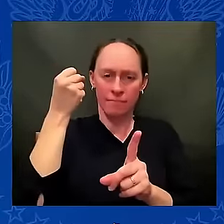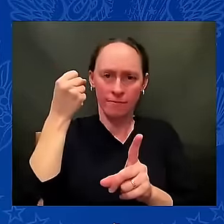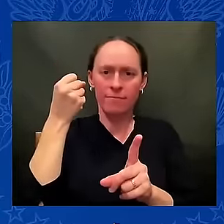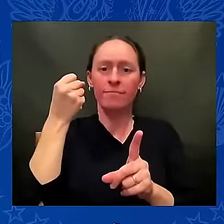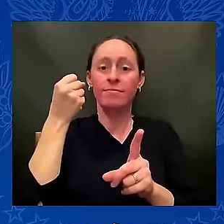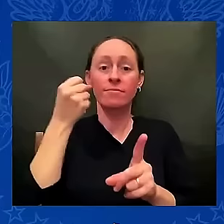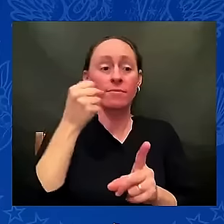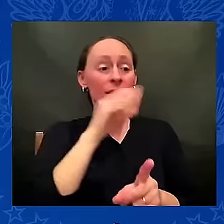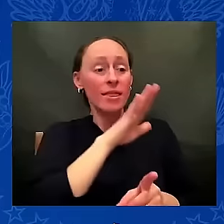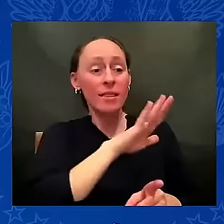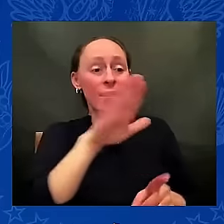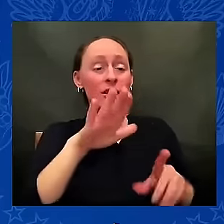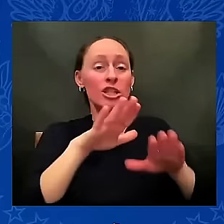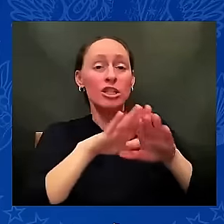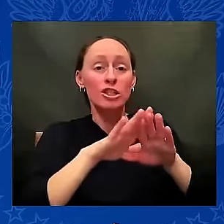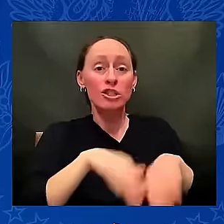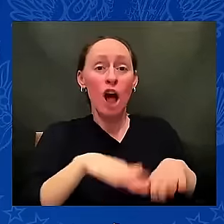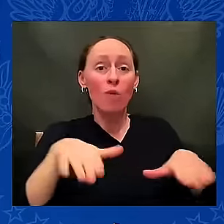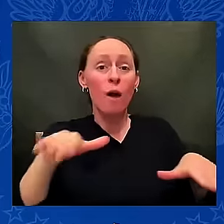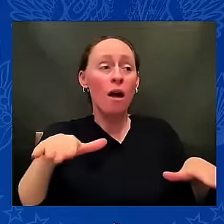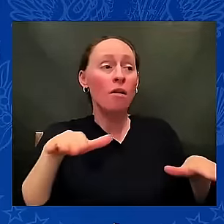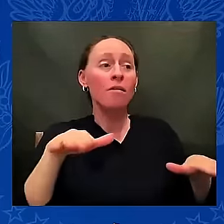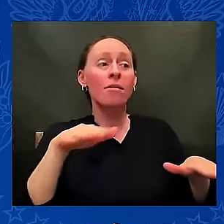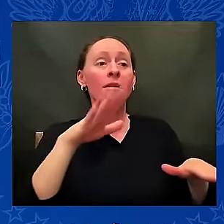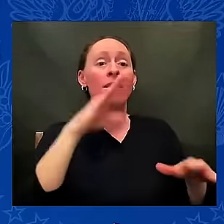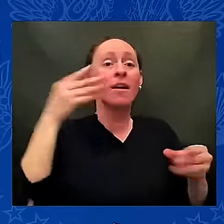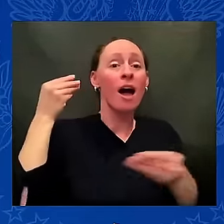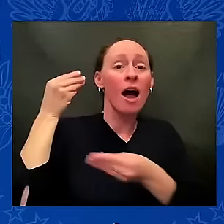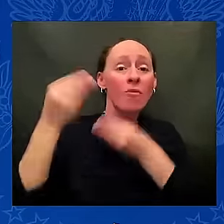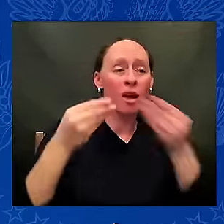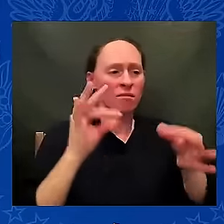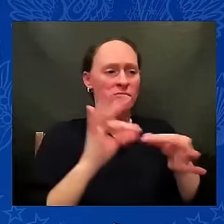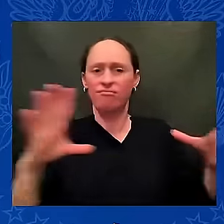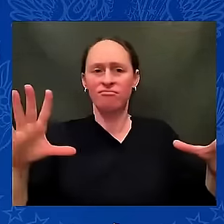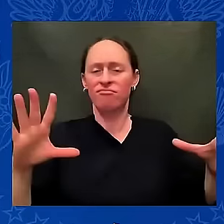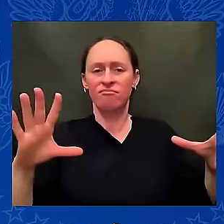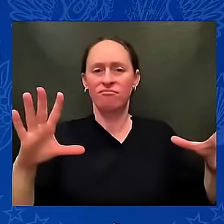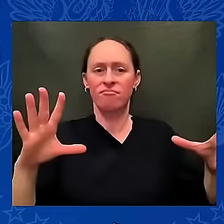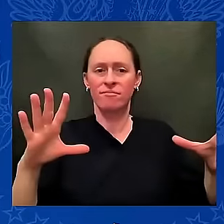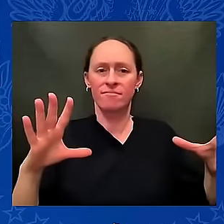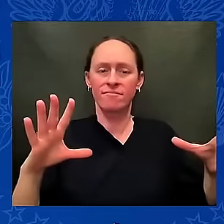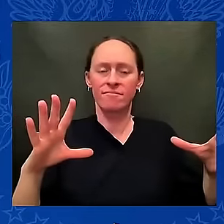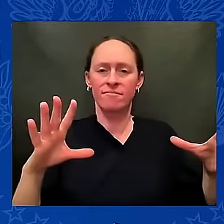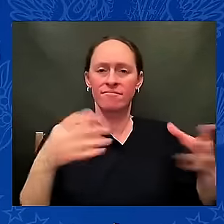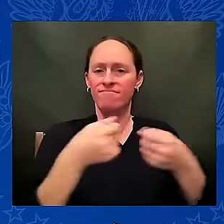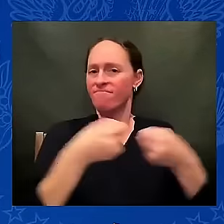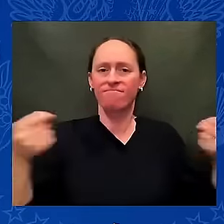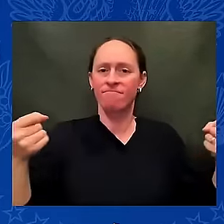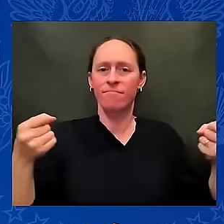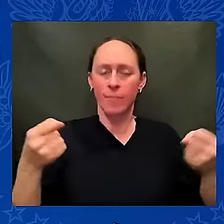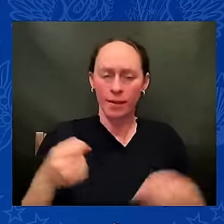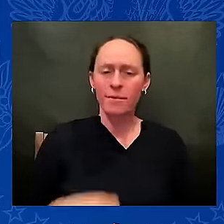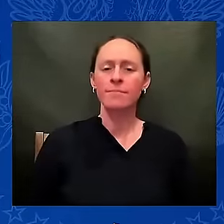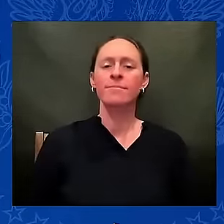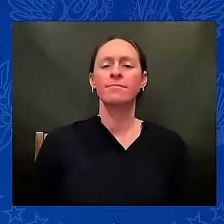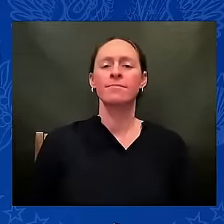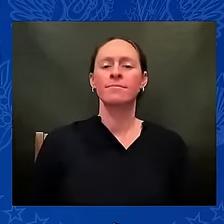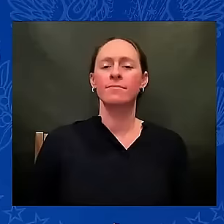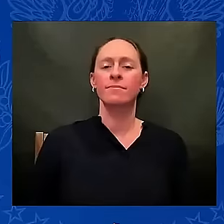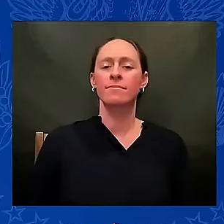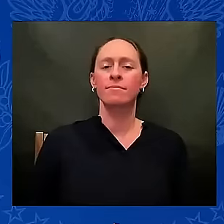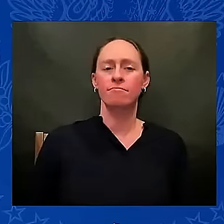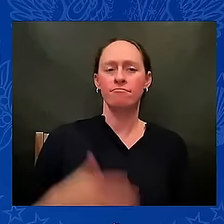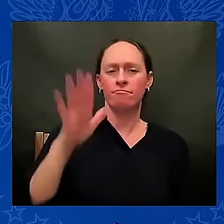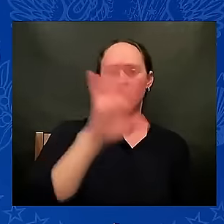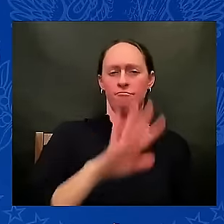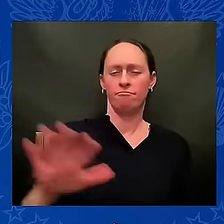heritage. At first, in the 1800s, the effort was voluntary, asking tribes to